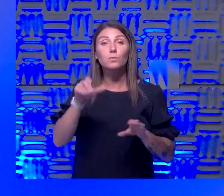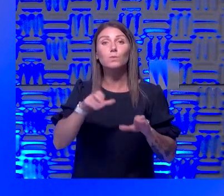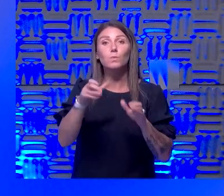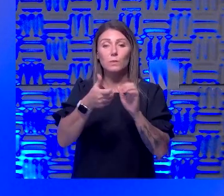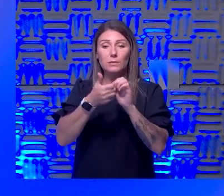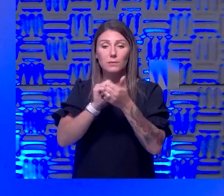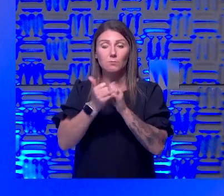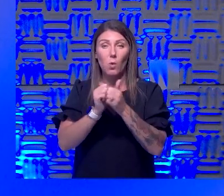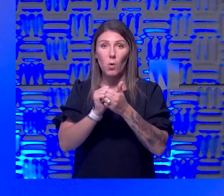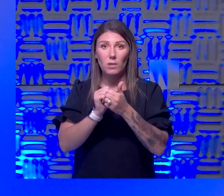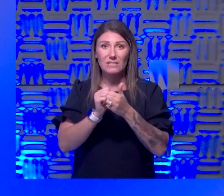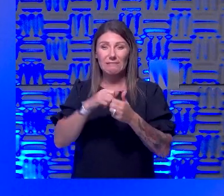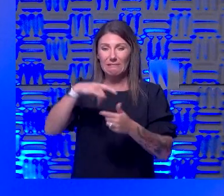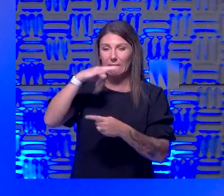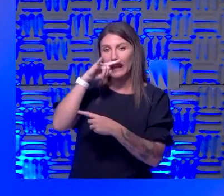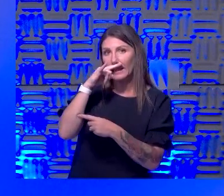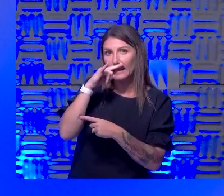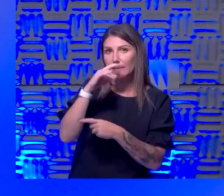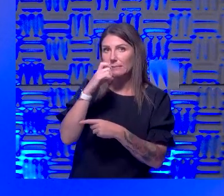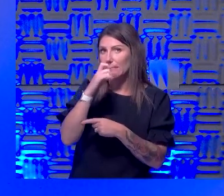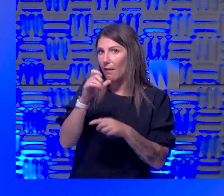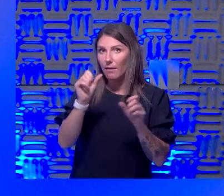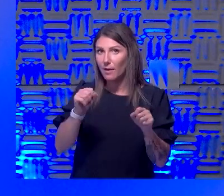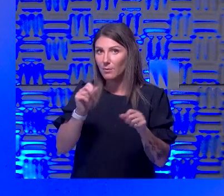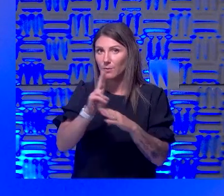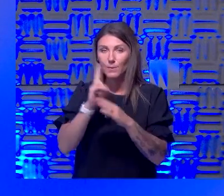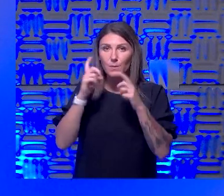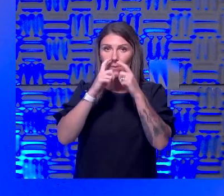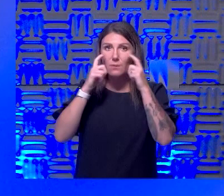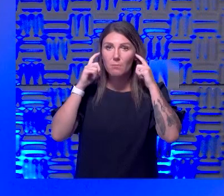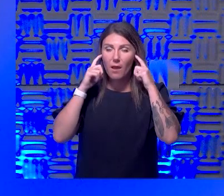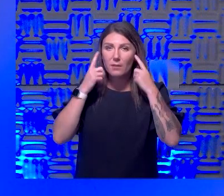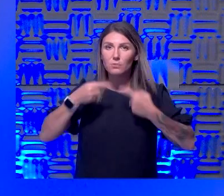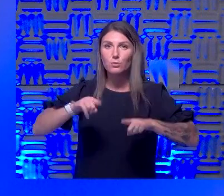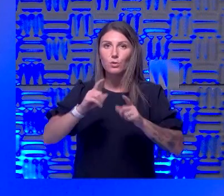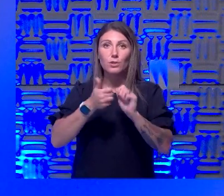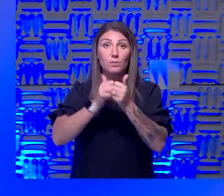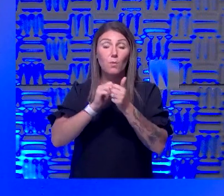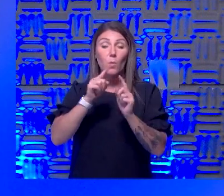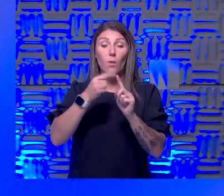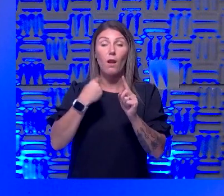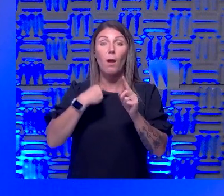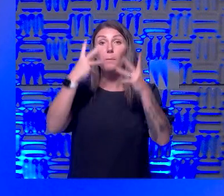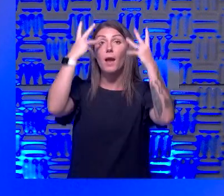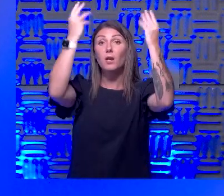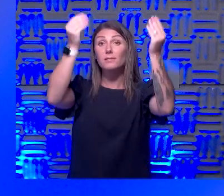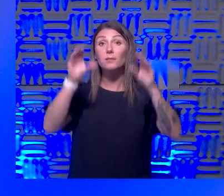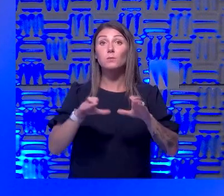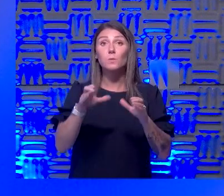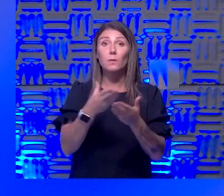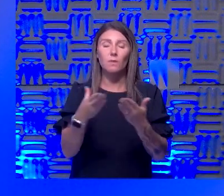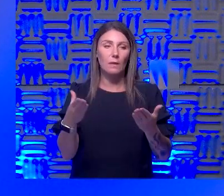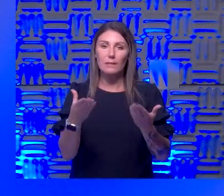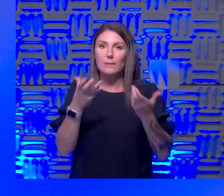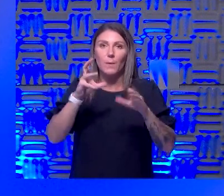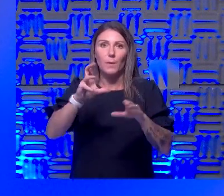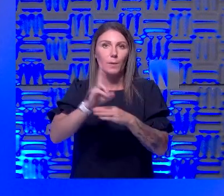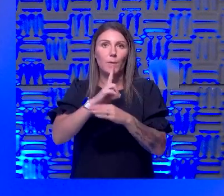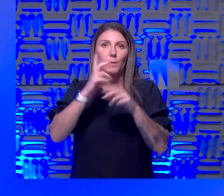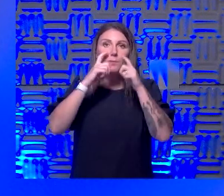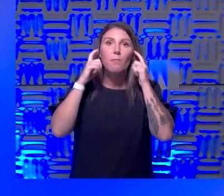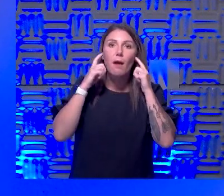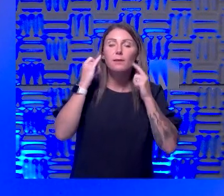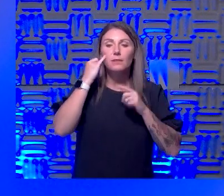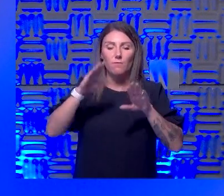sports, probably kids are not going to be able to wear the mask with doing sports. When I'm outside doing things, I know I don't want to be wearing a mask either, whether